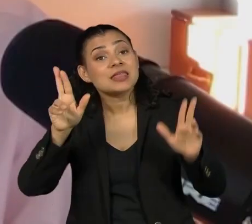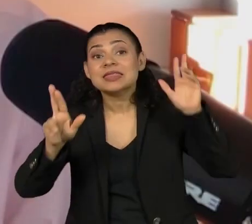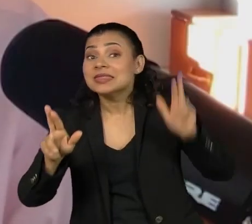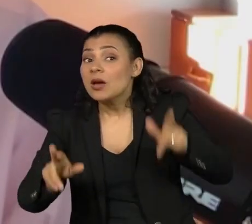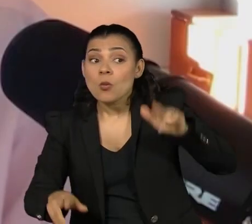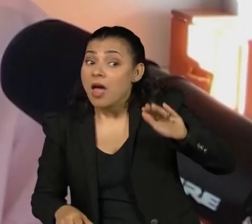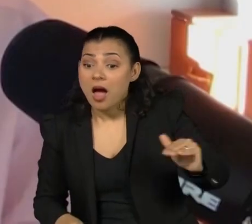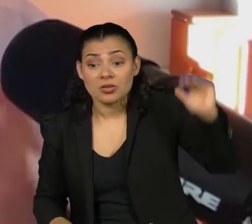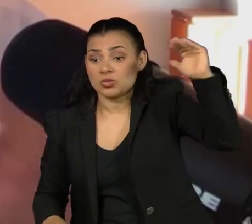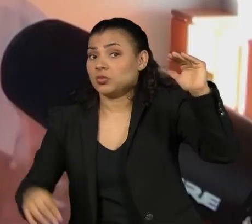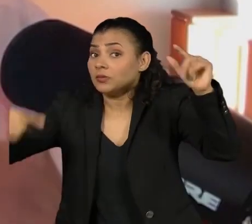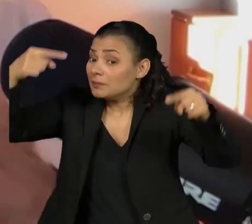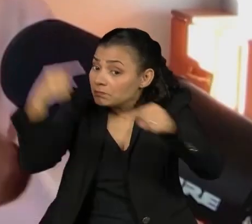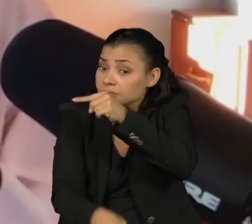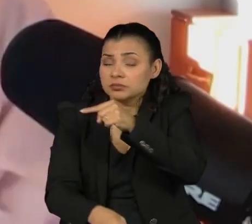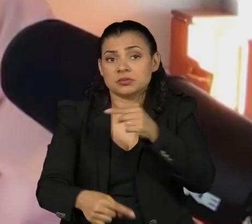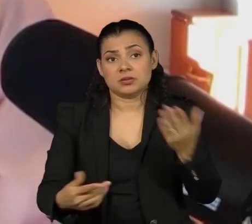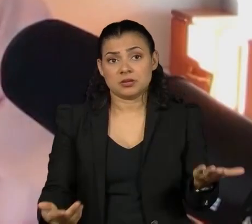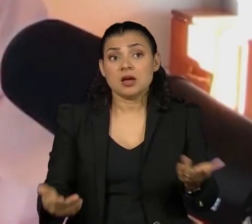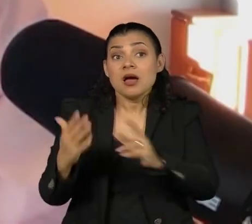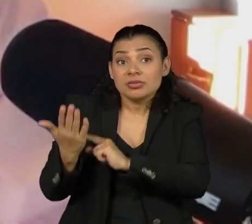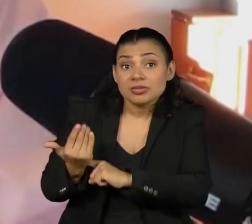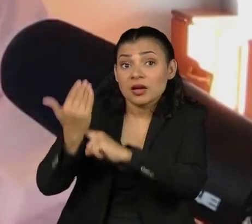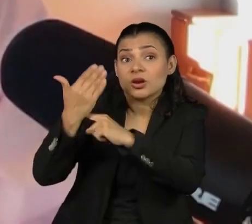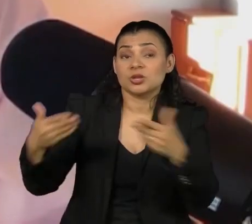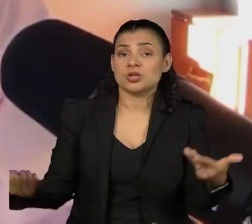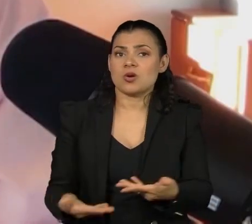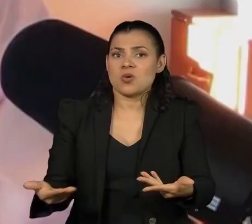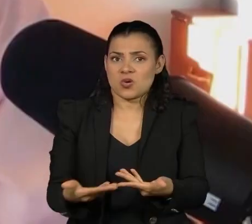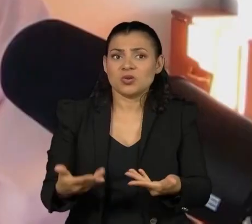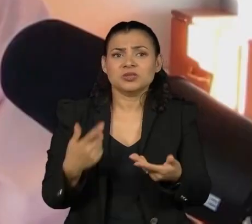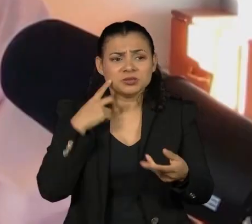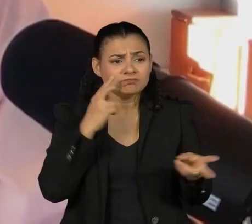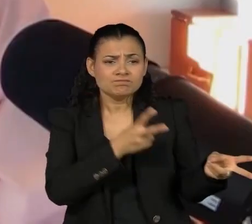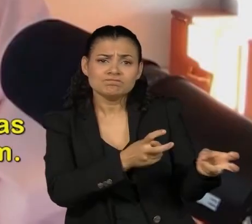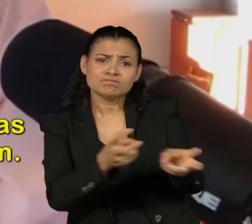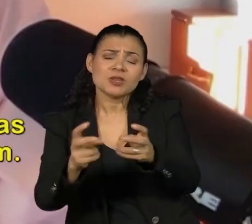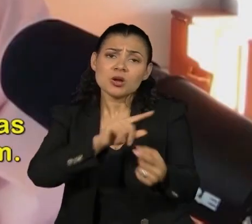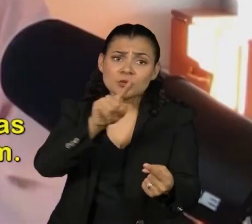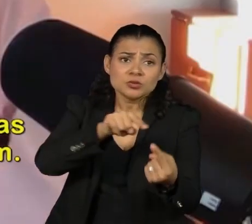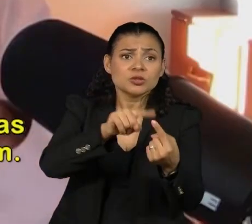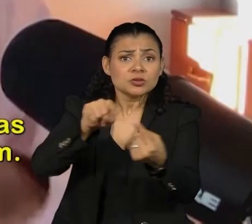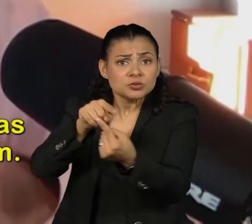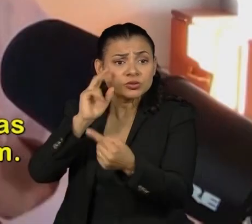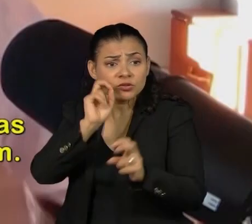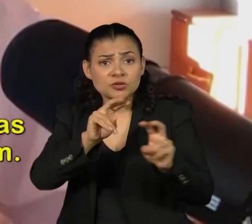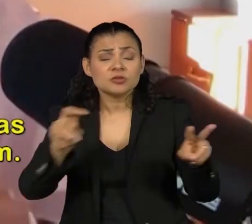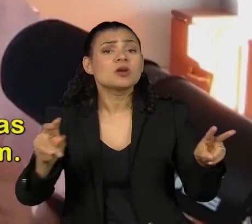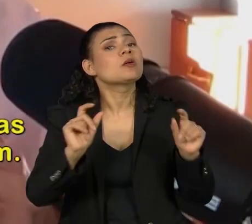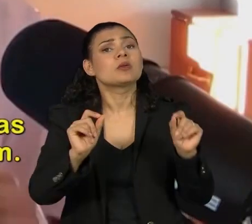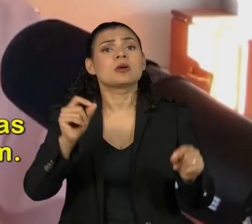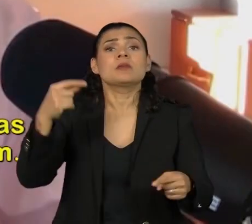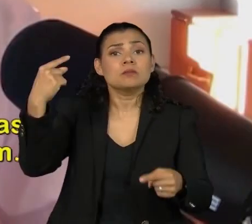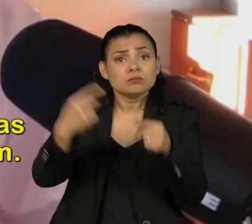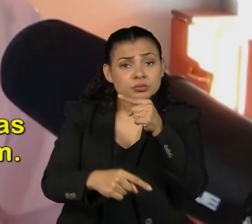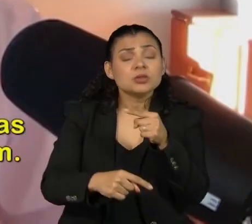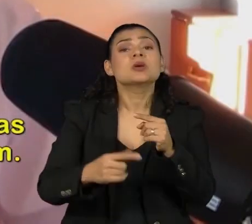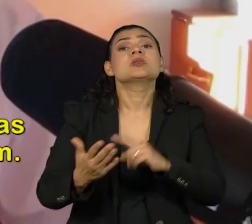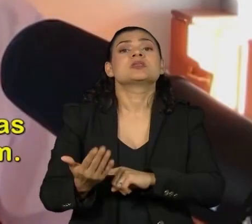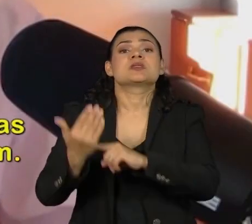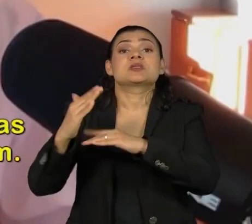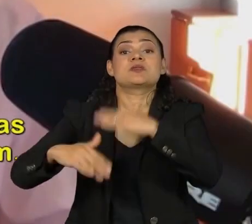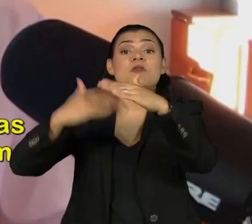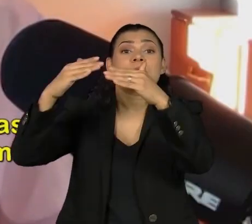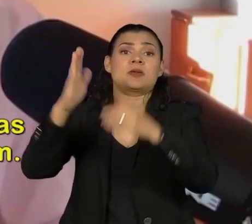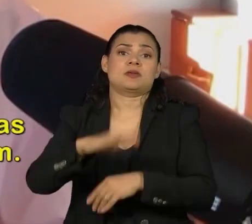adults, that technologies that help adults achieve their ends may block children from developing. In fact,